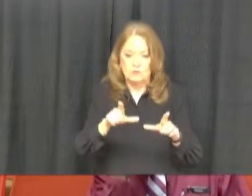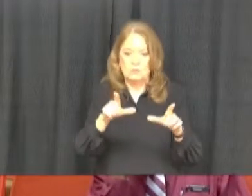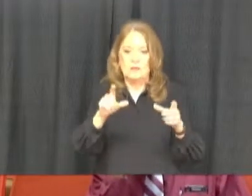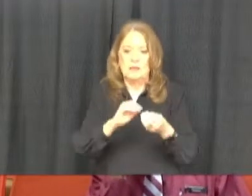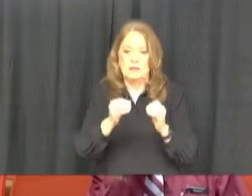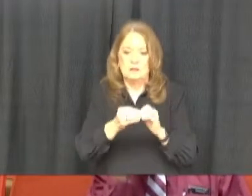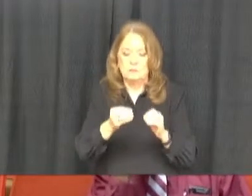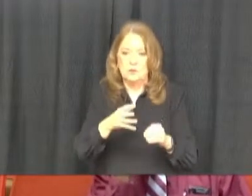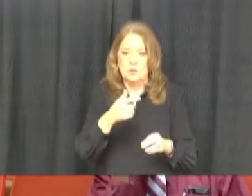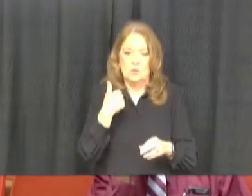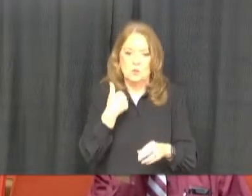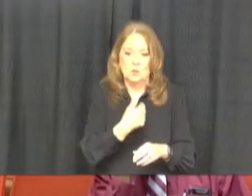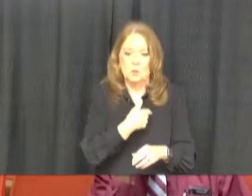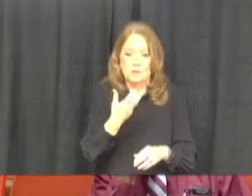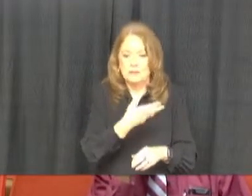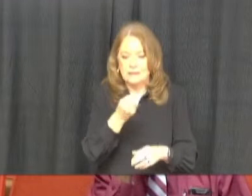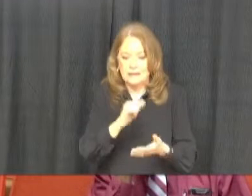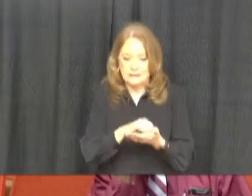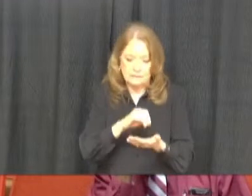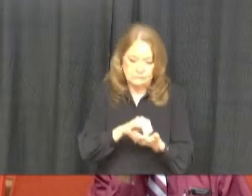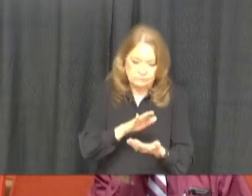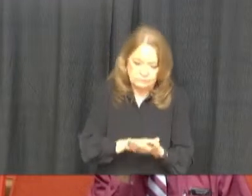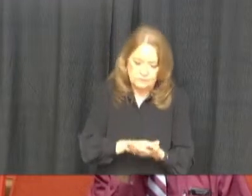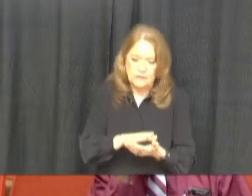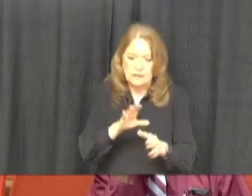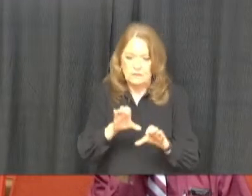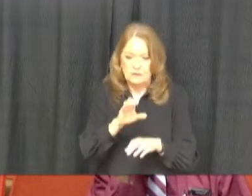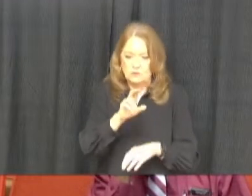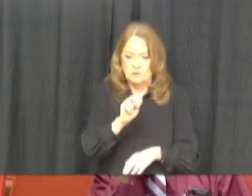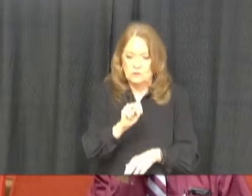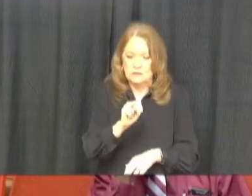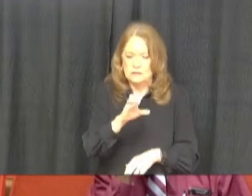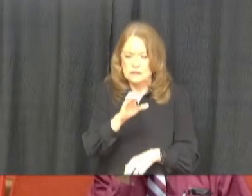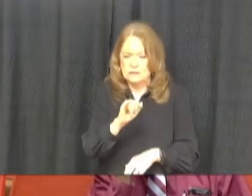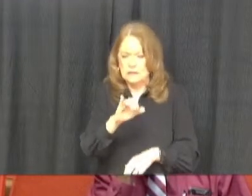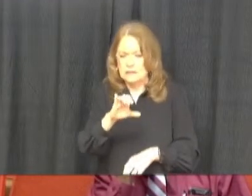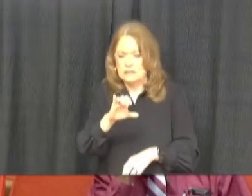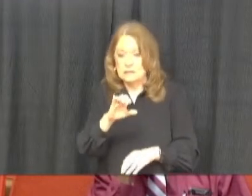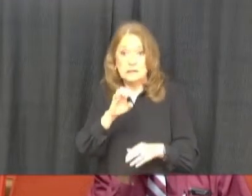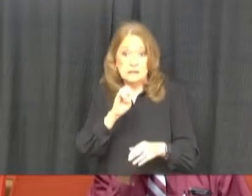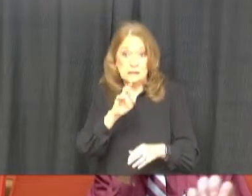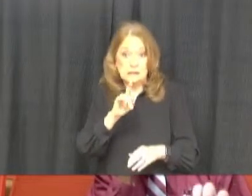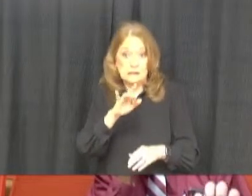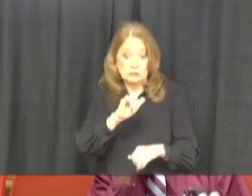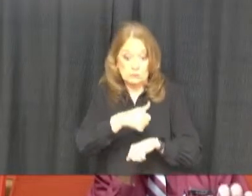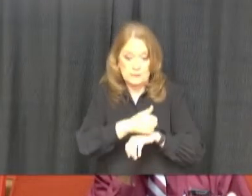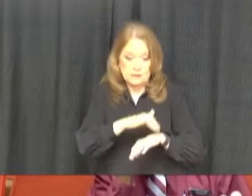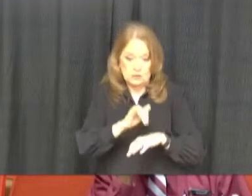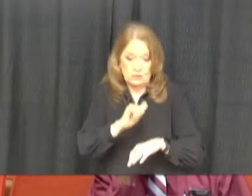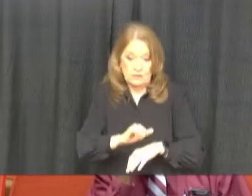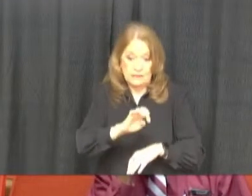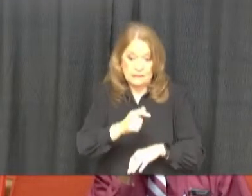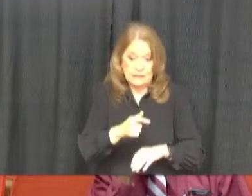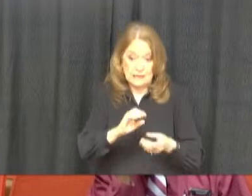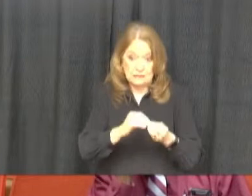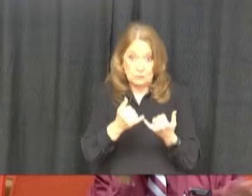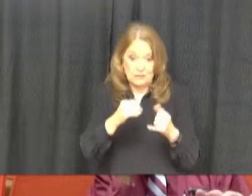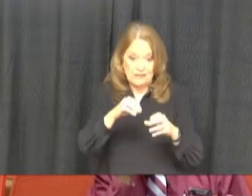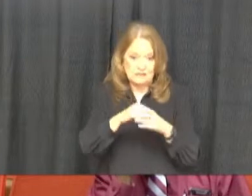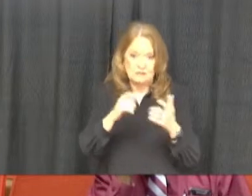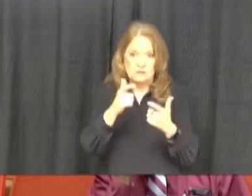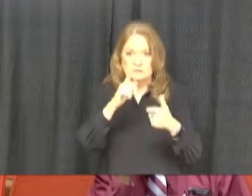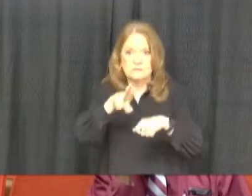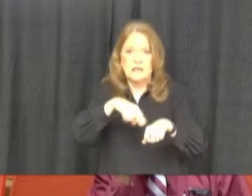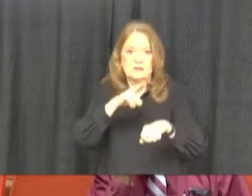We take that in the report. They do an NCIC entry based on that tag number. Now it's in the National Crime Information Center that